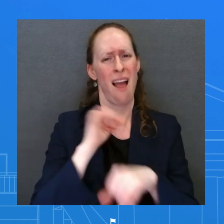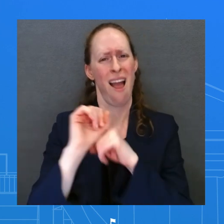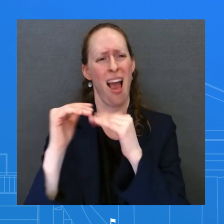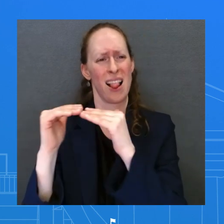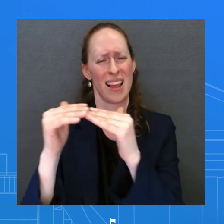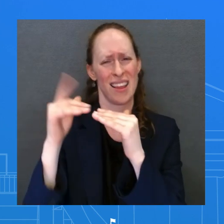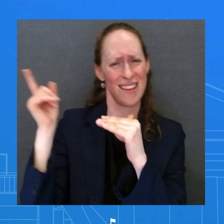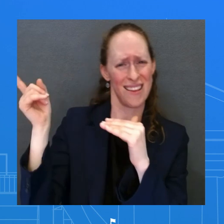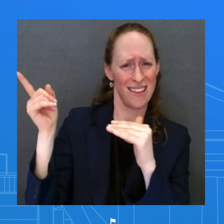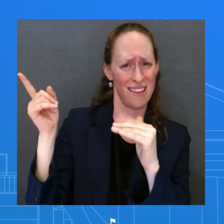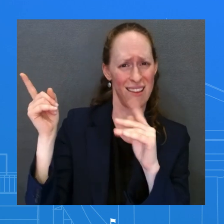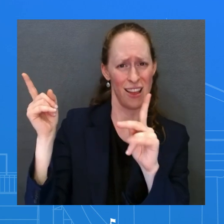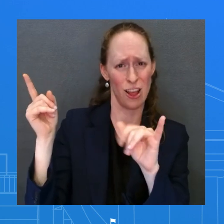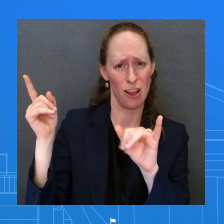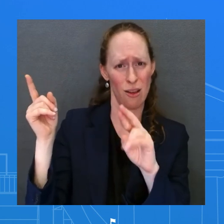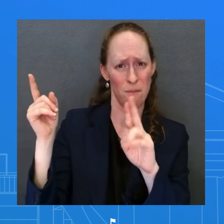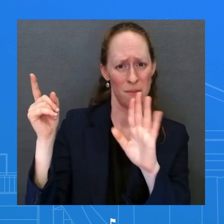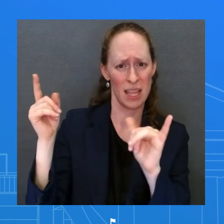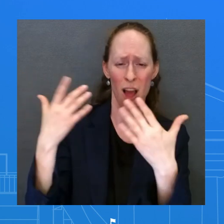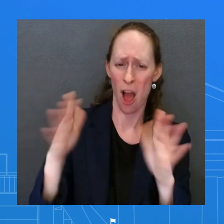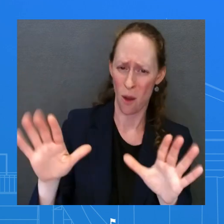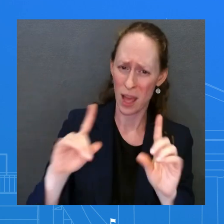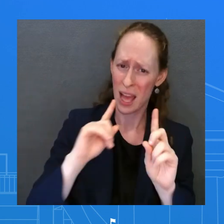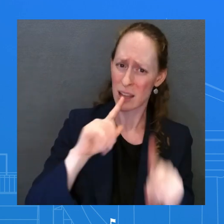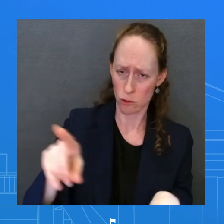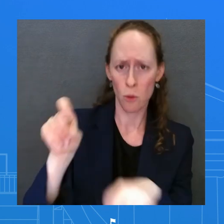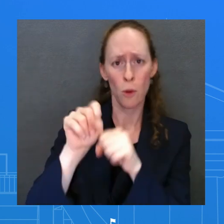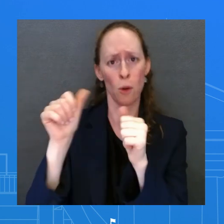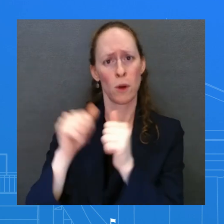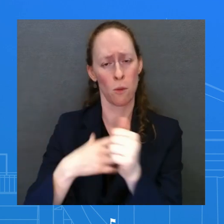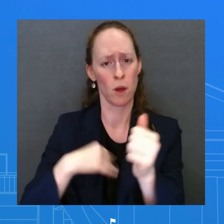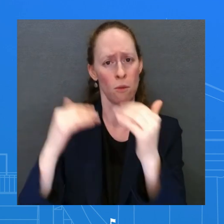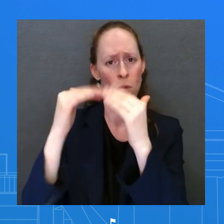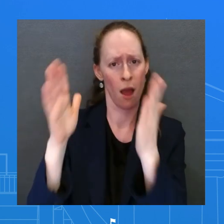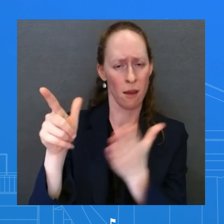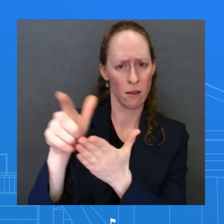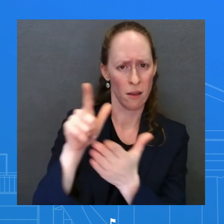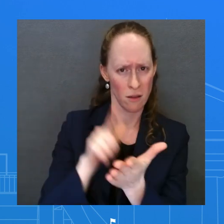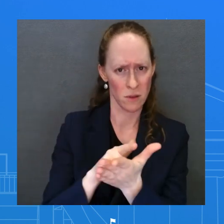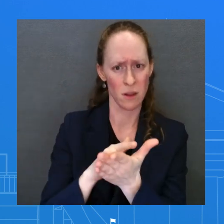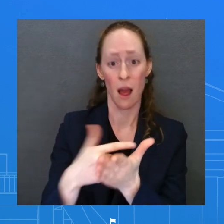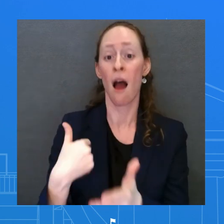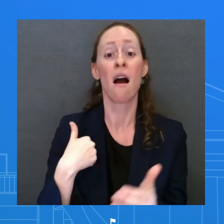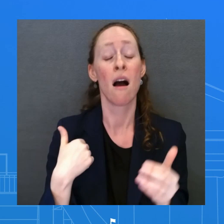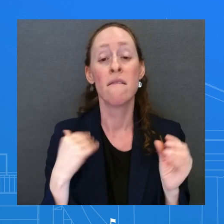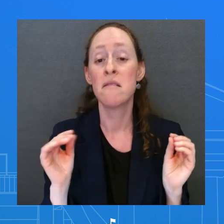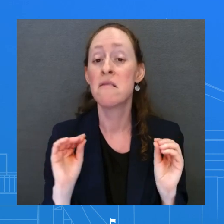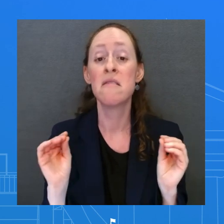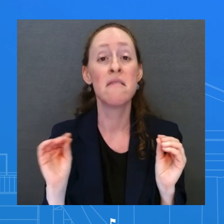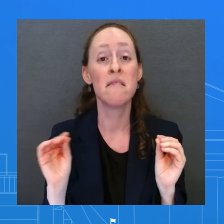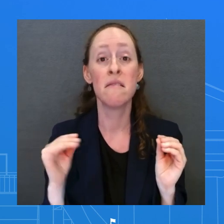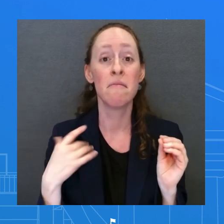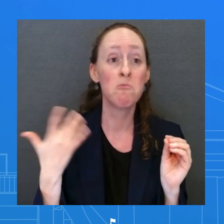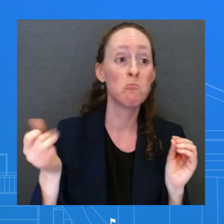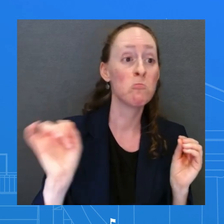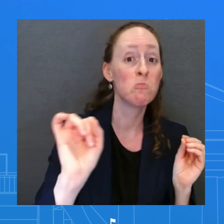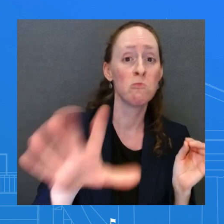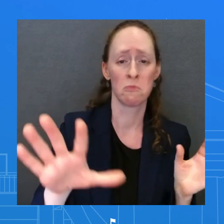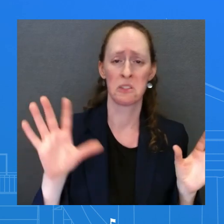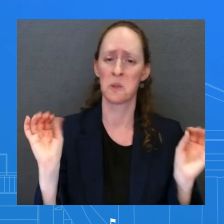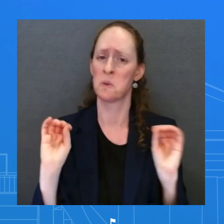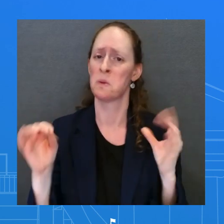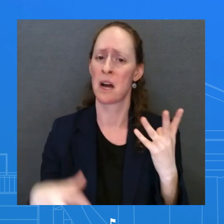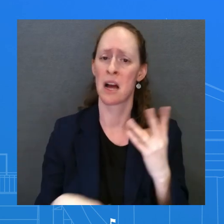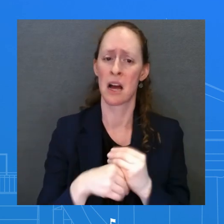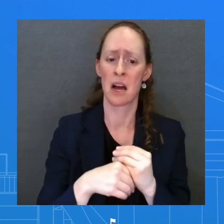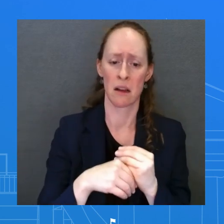very clear. I just don't have anything to share outside of what my colleagues have shared, and so I would refer you to him and the DOJ.